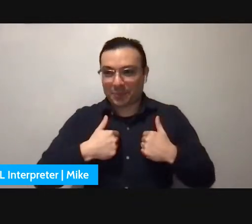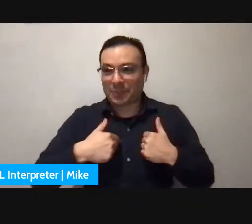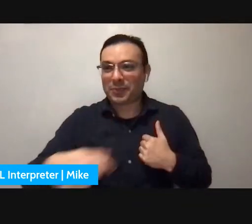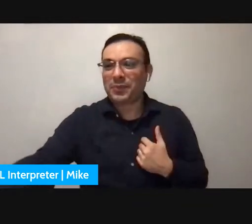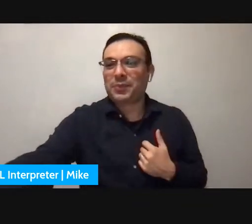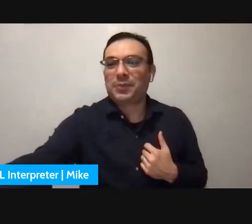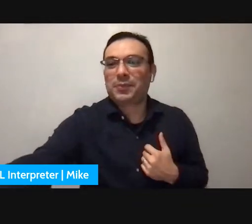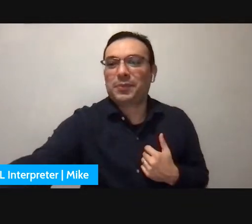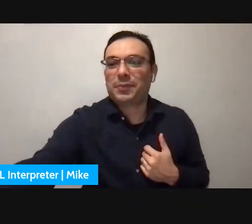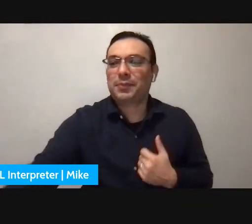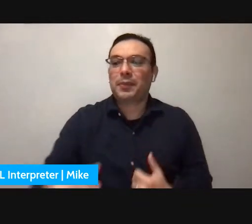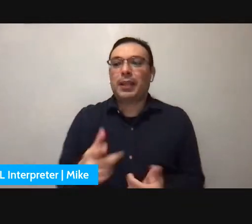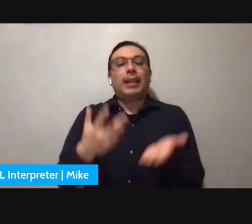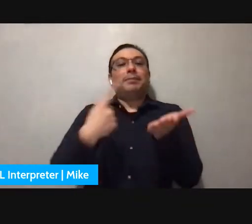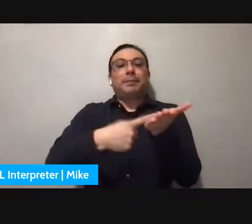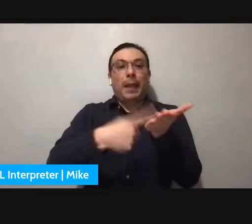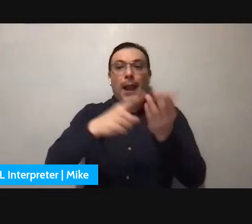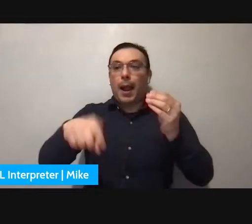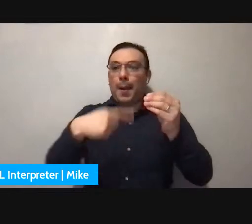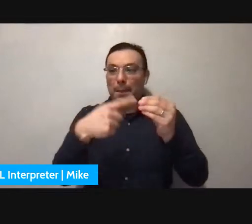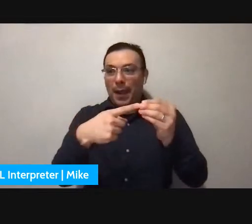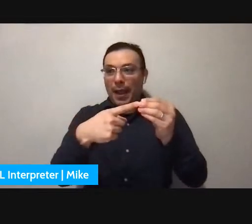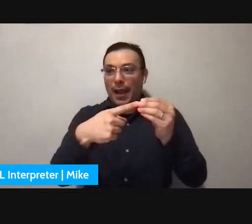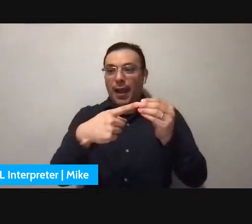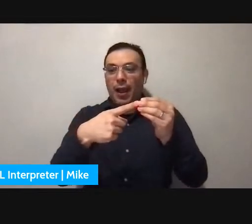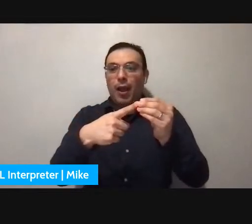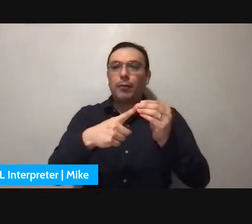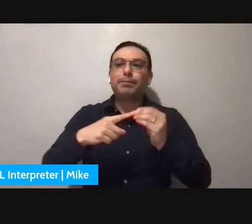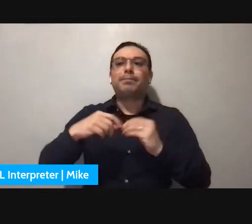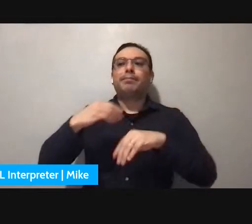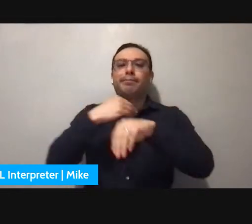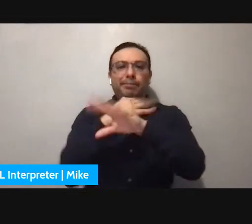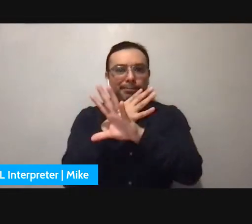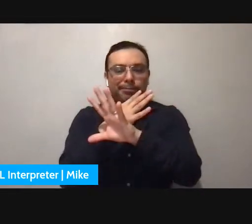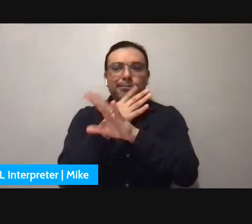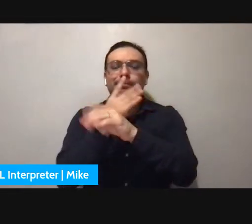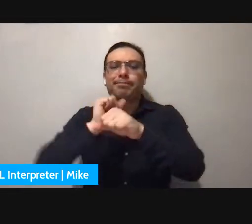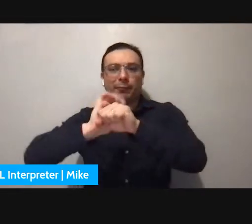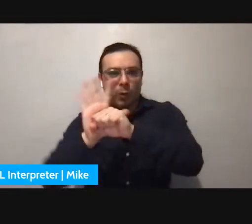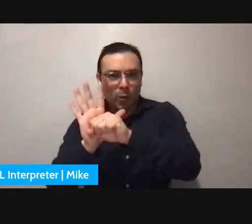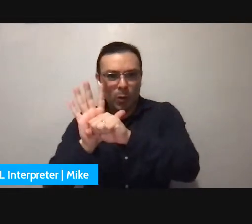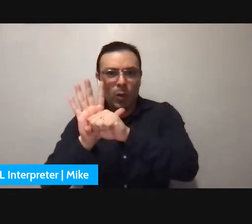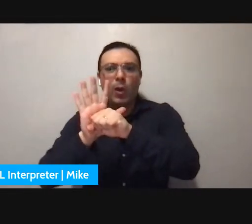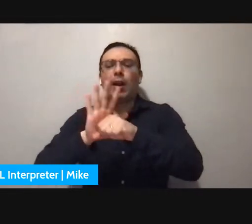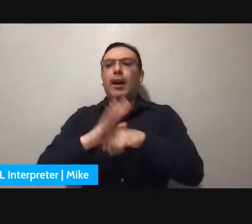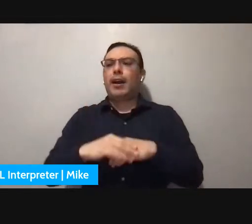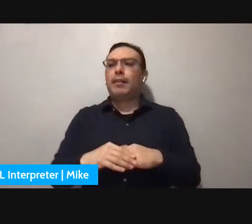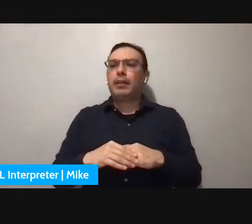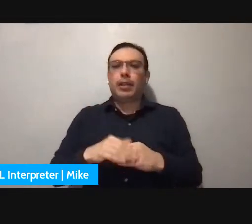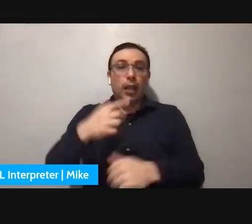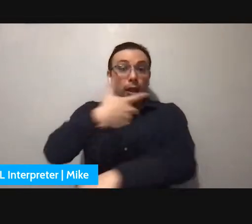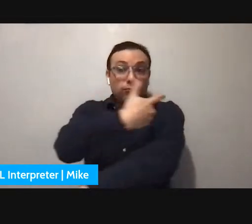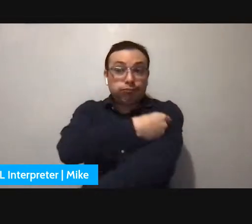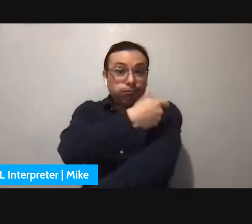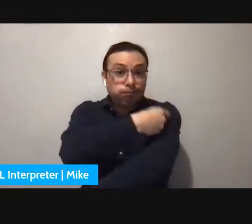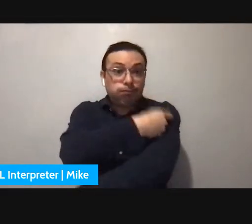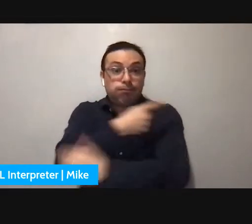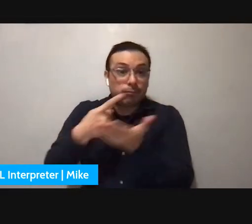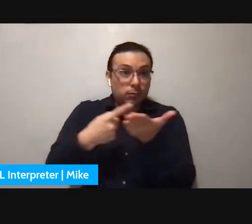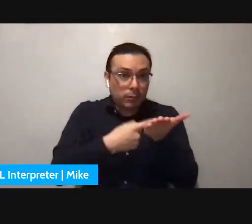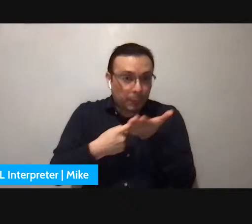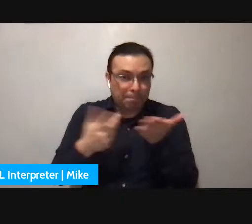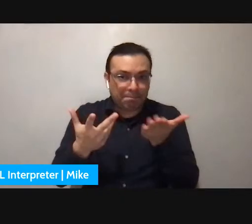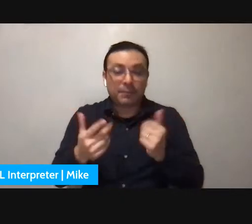about COVID-19, healthcare disparities and vaccines. I do want to say before I get started that,